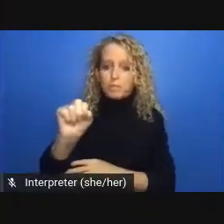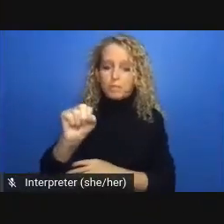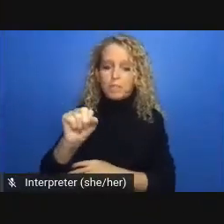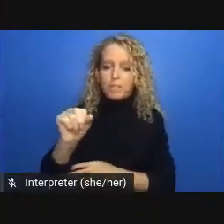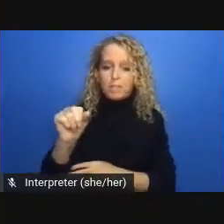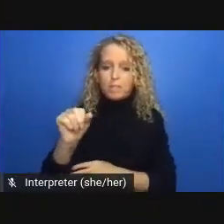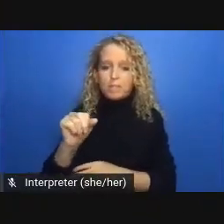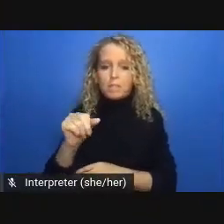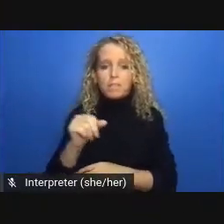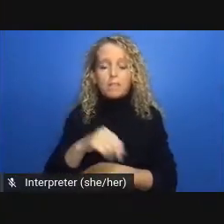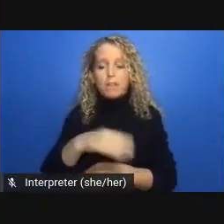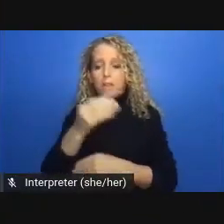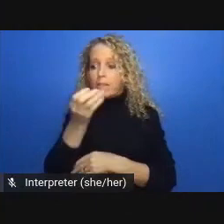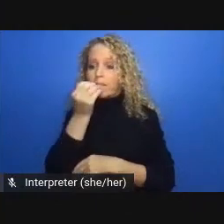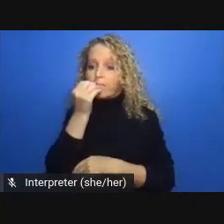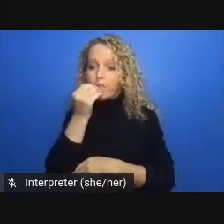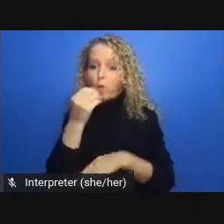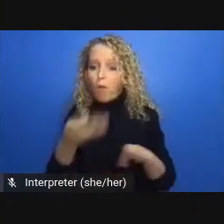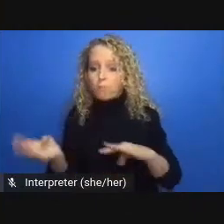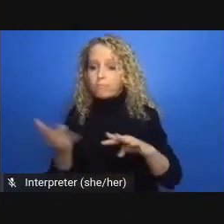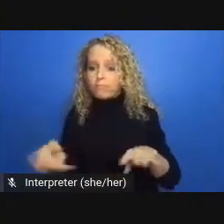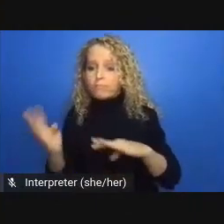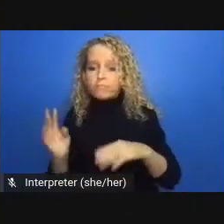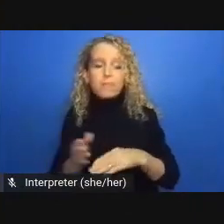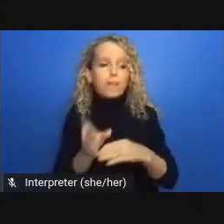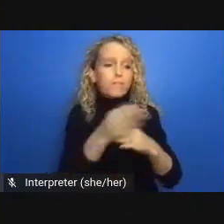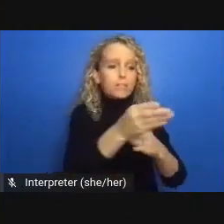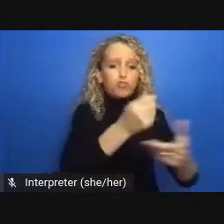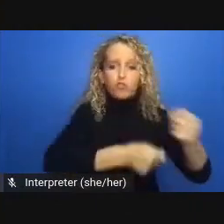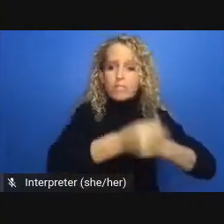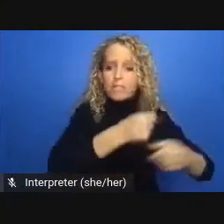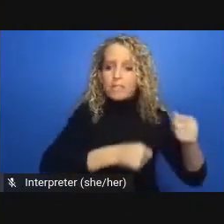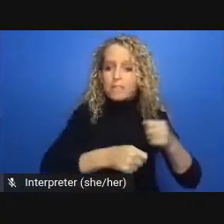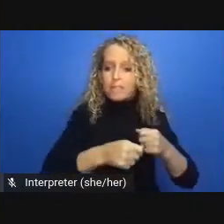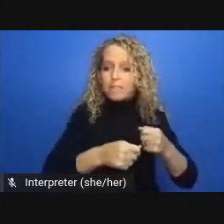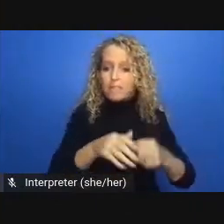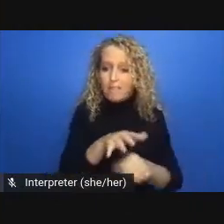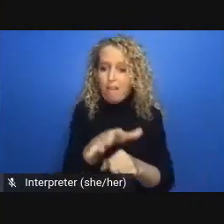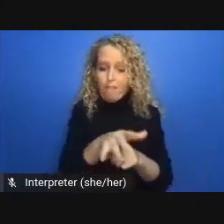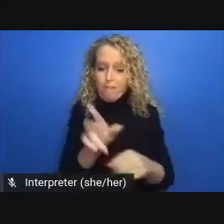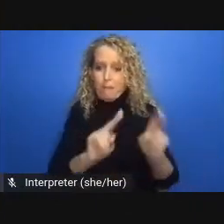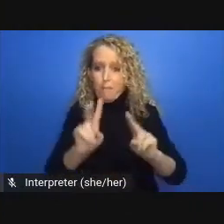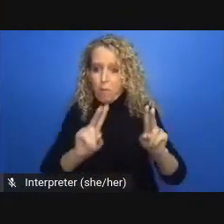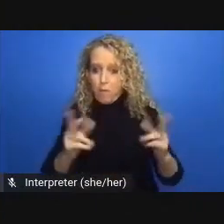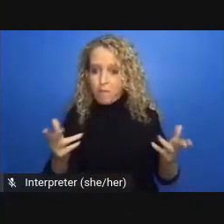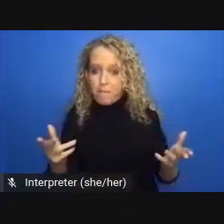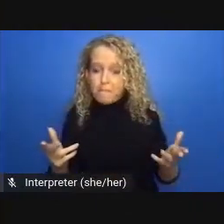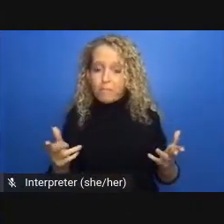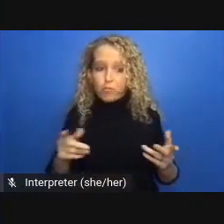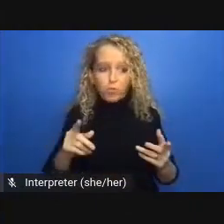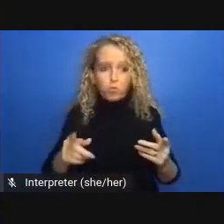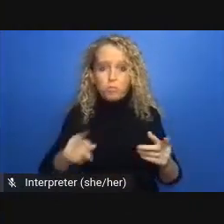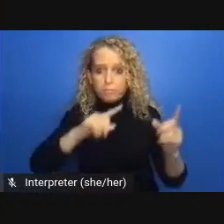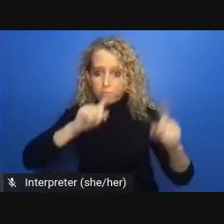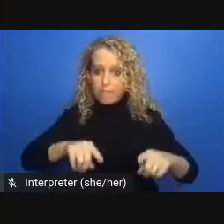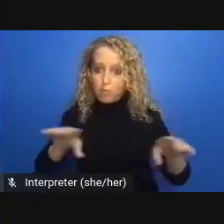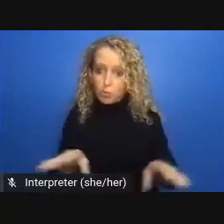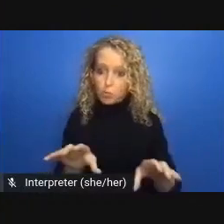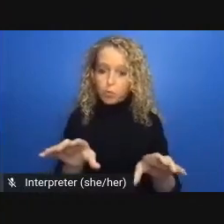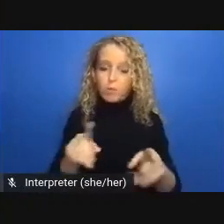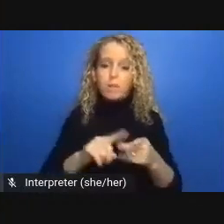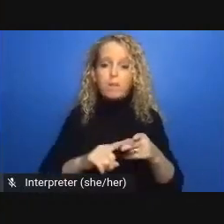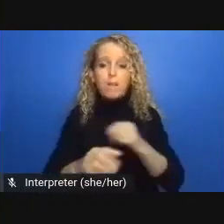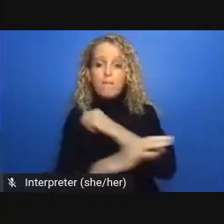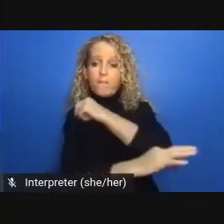in the fishery and in a value add sector. Foreign labor was the issue that made the headlines, but